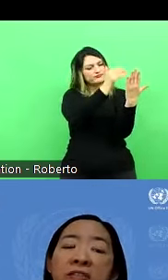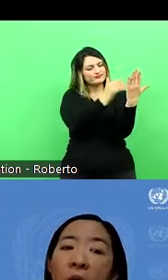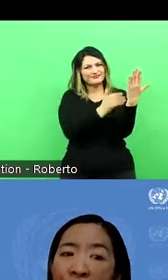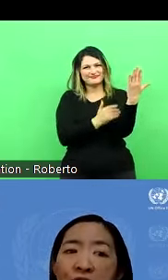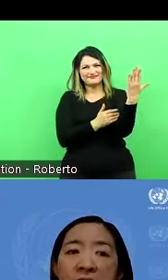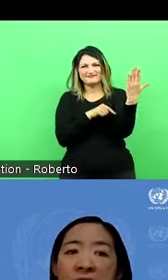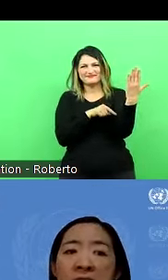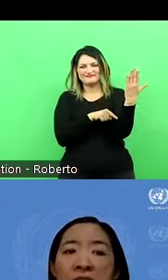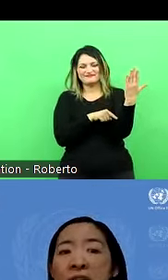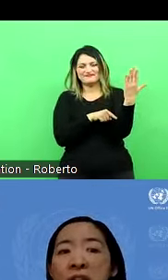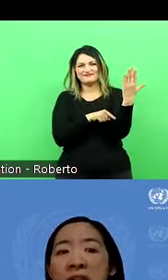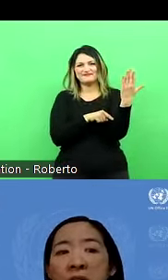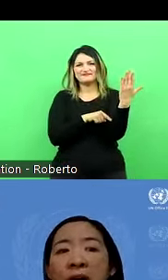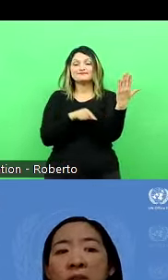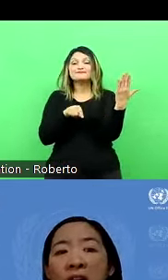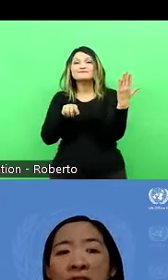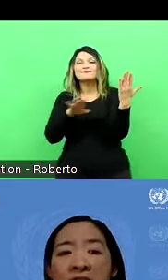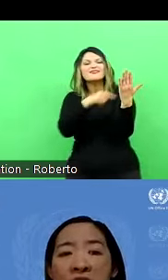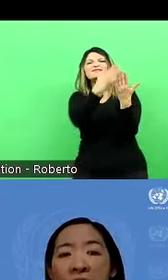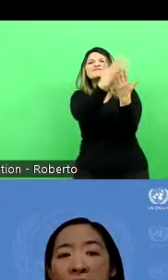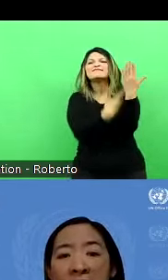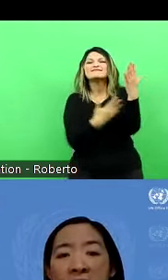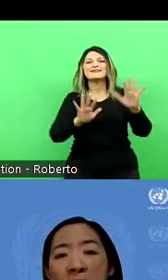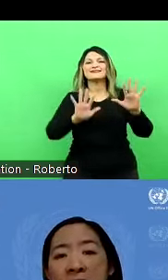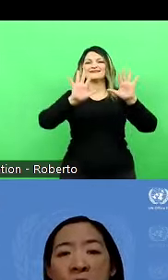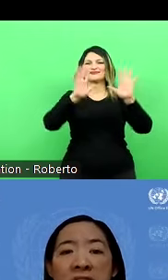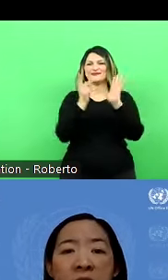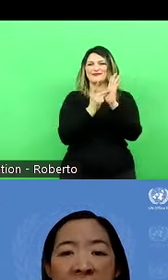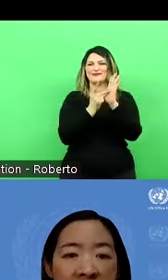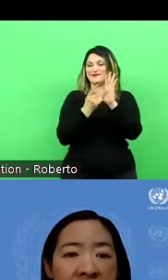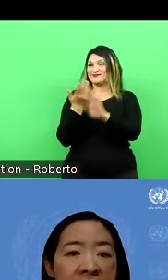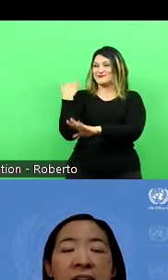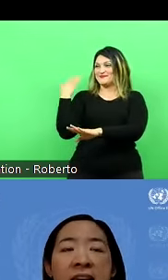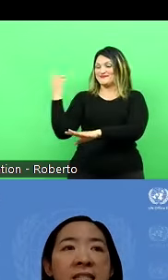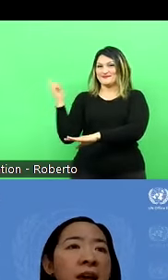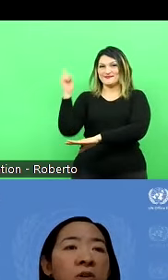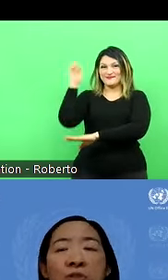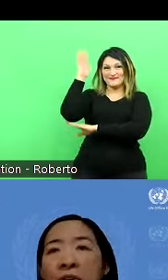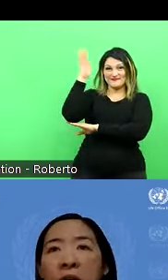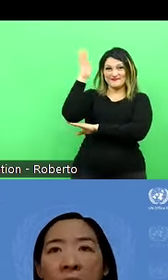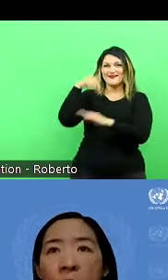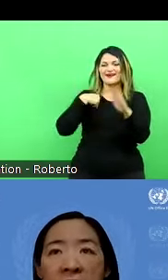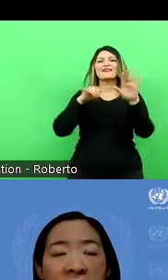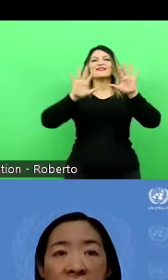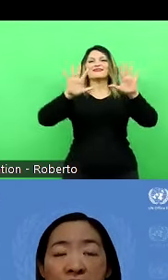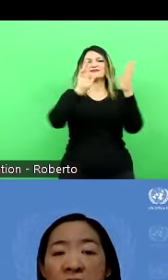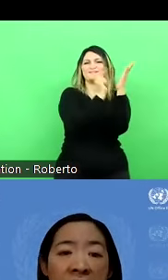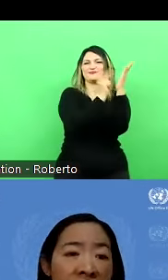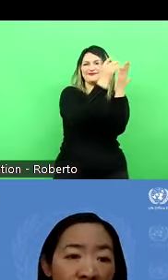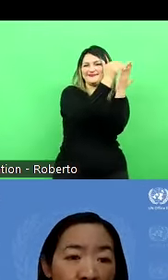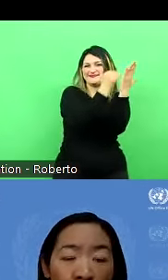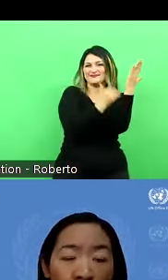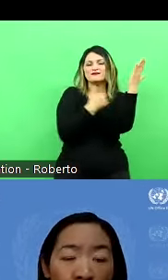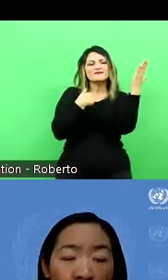content of the question is structured around the Convention on the Rights of Persons with Disabilities. It's aligned also very well with the intention of the